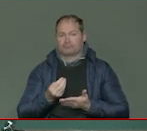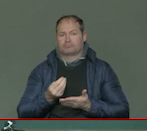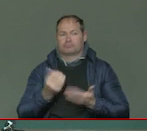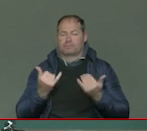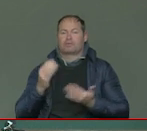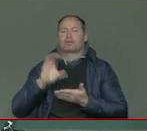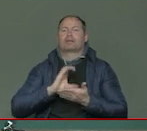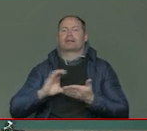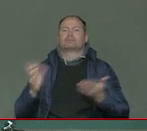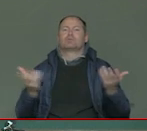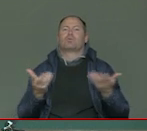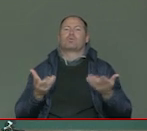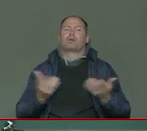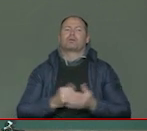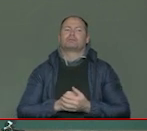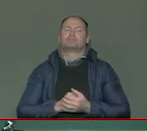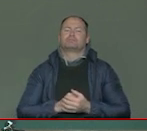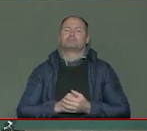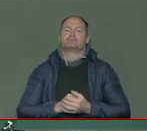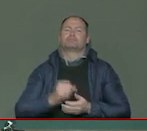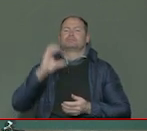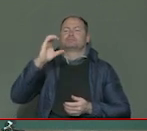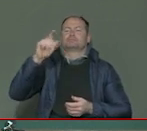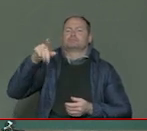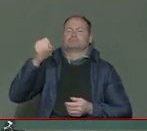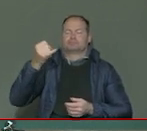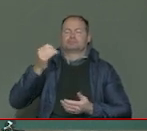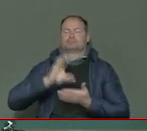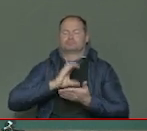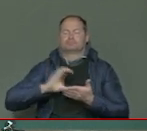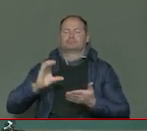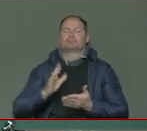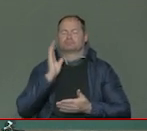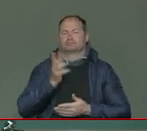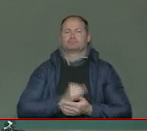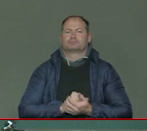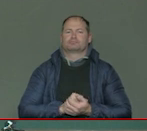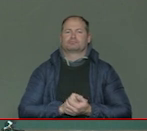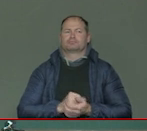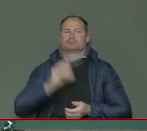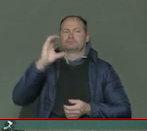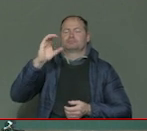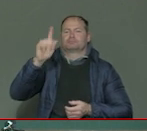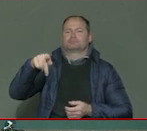it. So where will we cancel it? In the CPJ. All right. Now, in the CPJ,